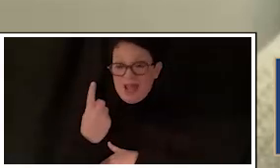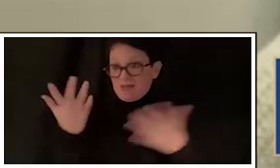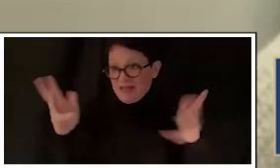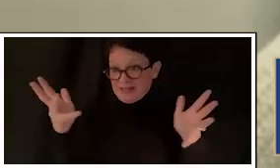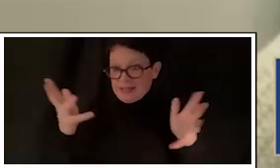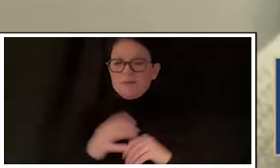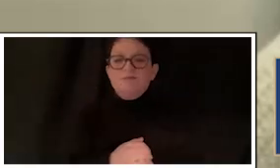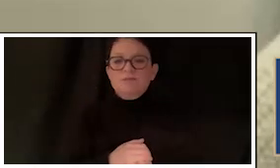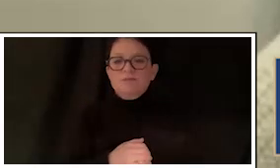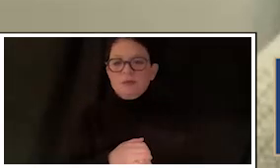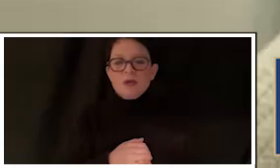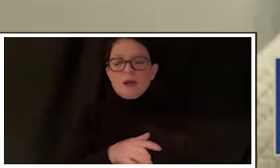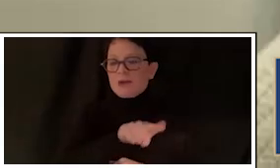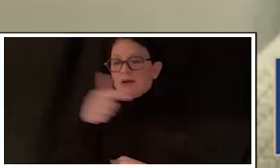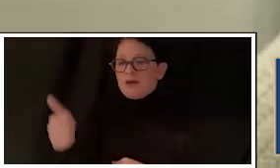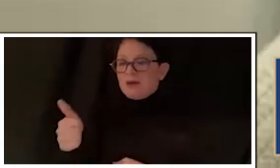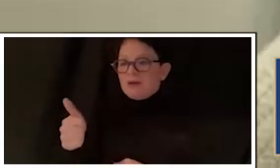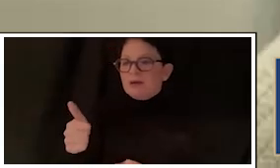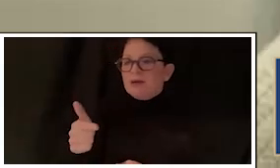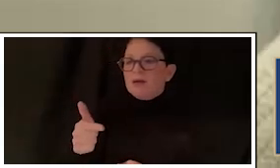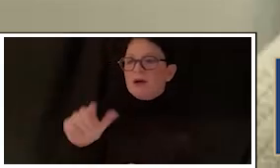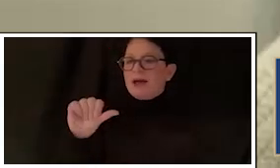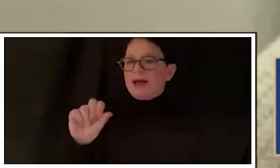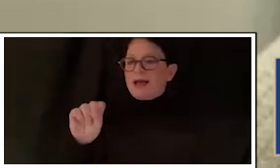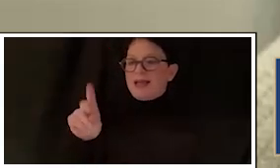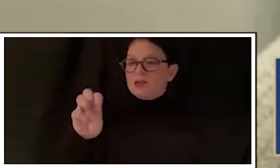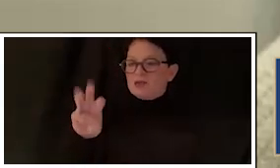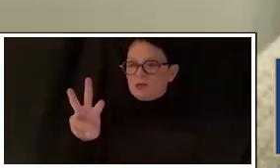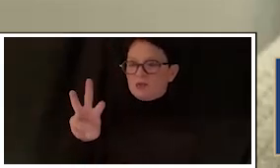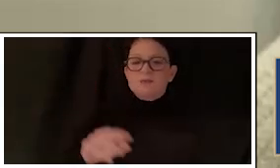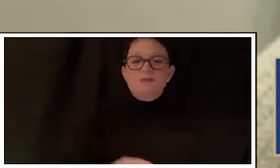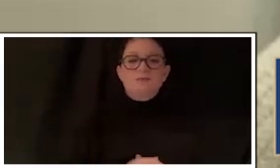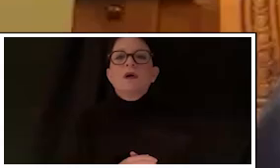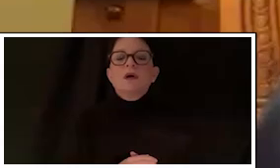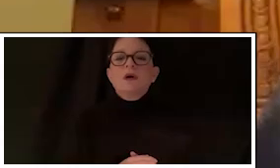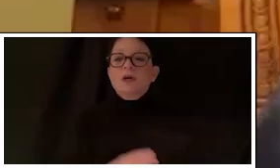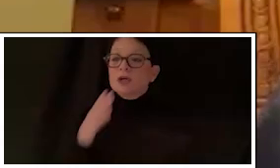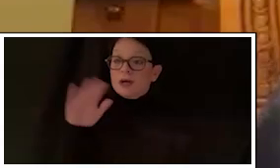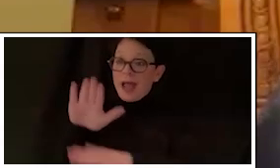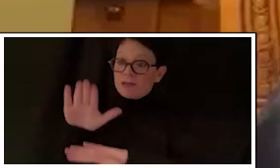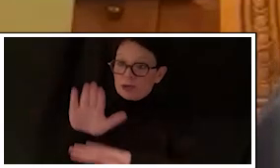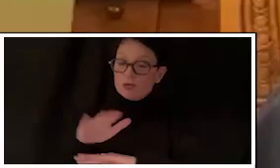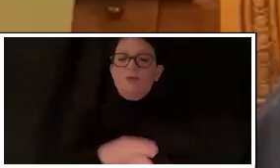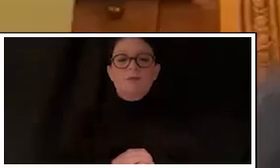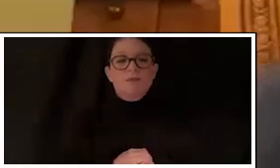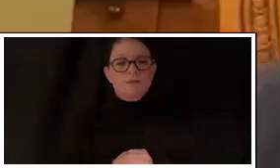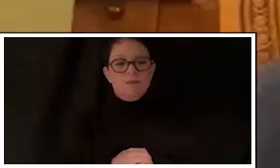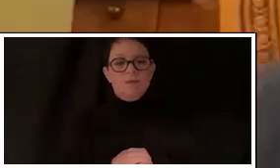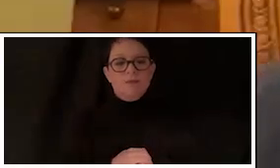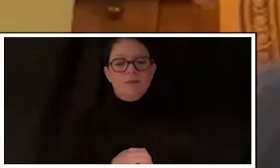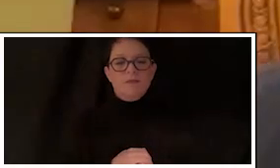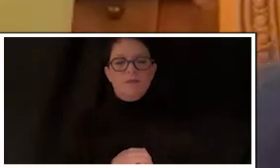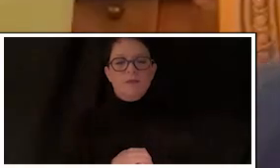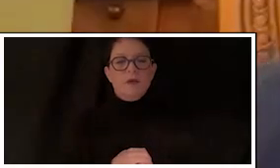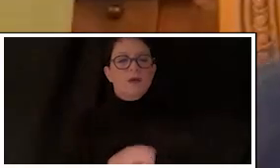now. I'm going to pass it on to Andrew. Good afternoon. As soon as Deb